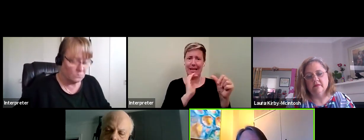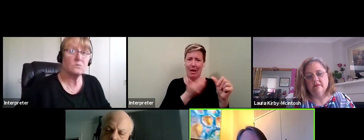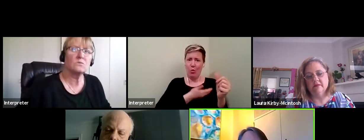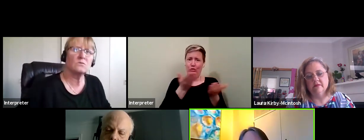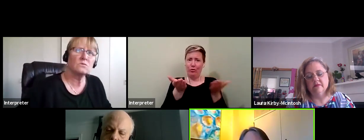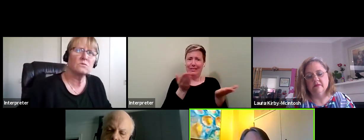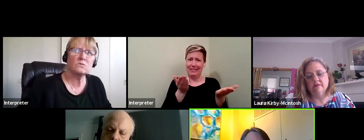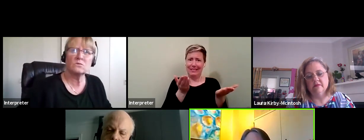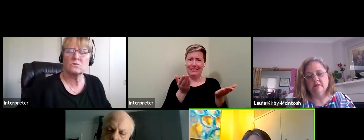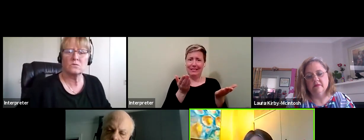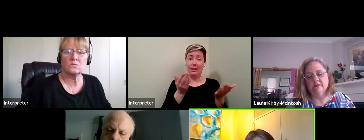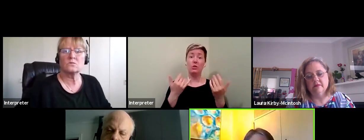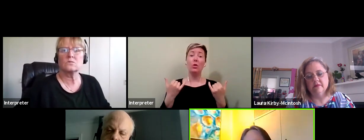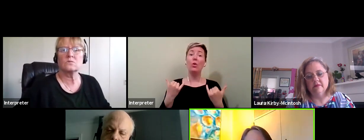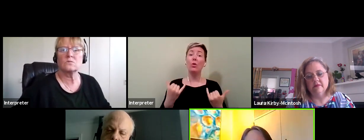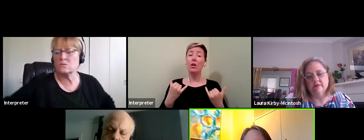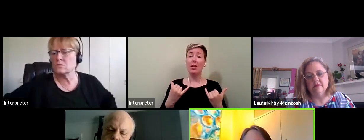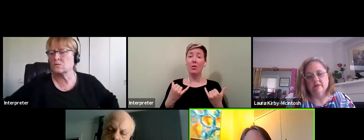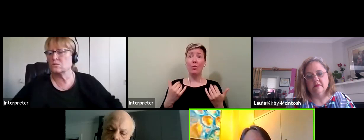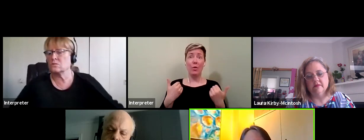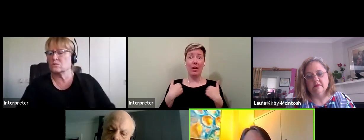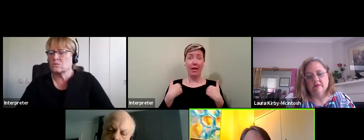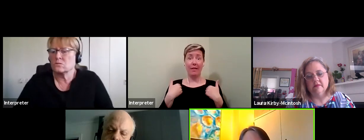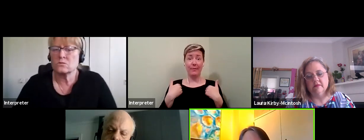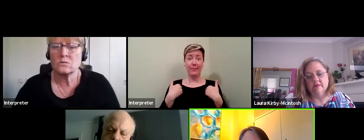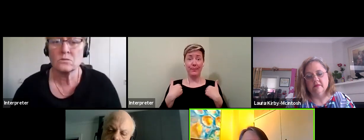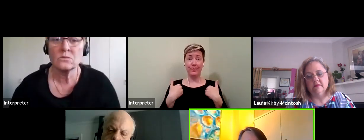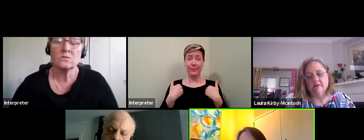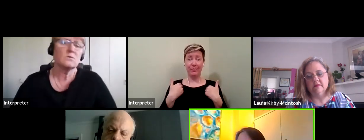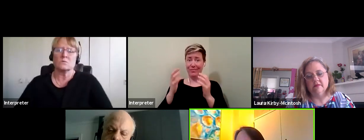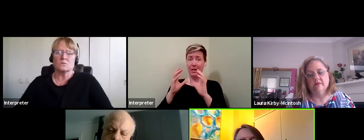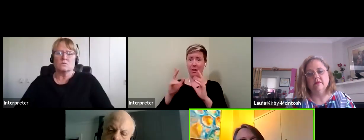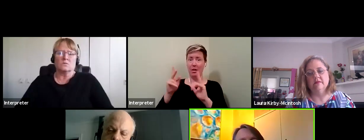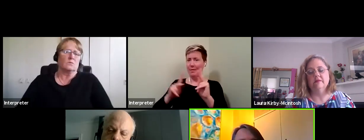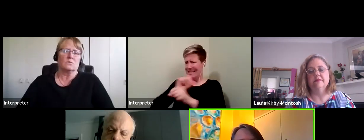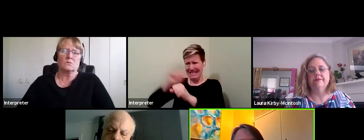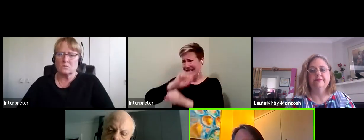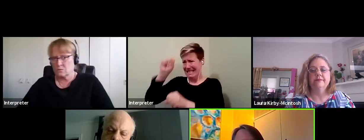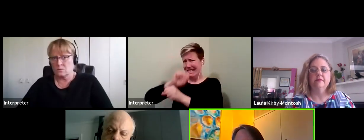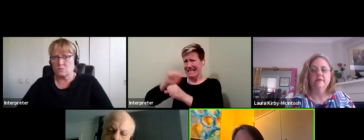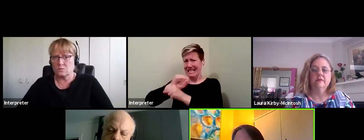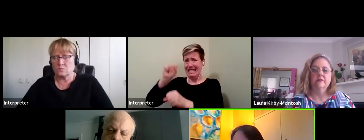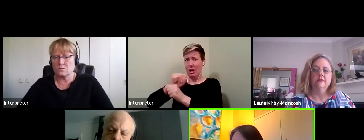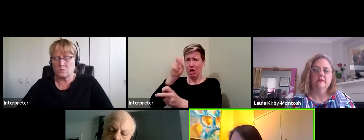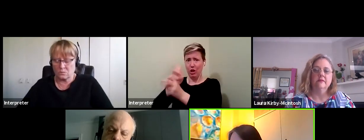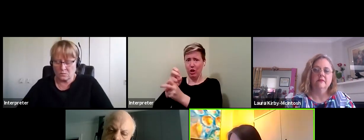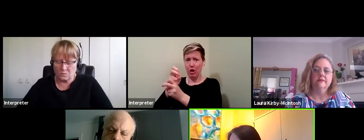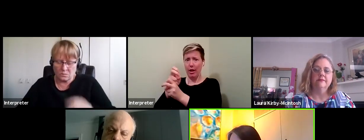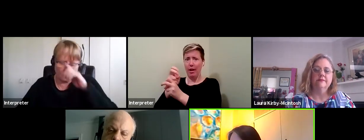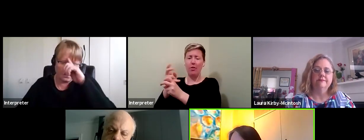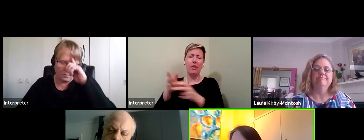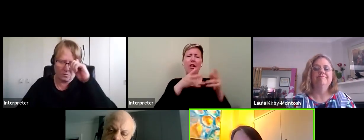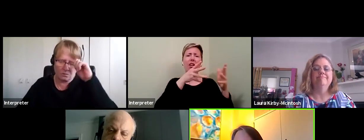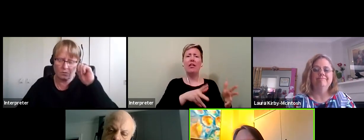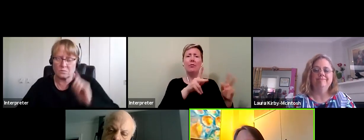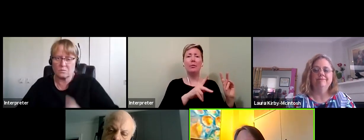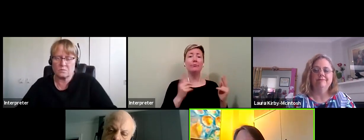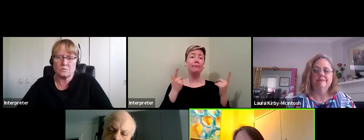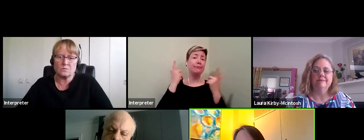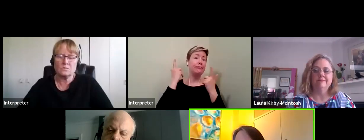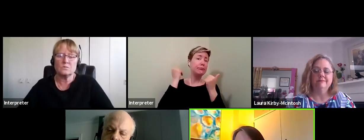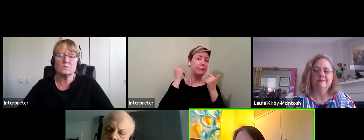now is a whole bunch of people working full throttle, but a whole bunch of people who don't have much to do. And there needs